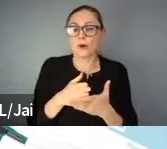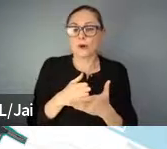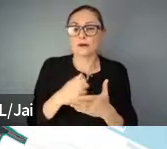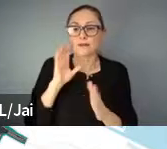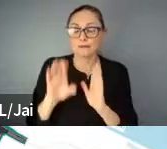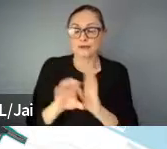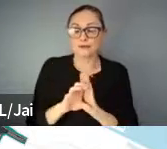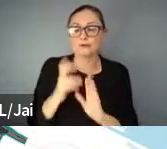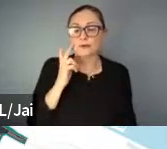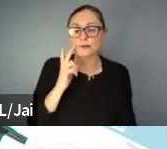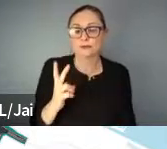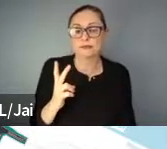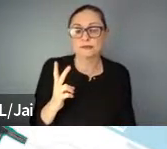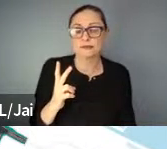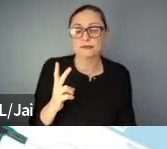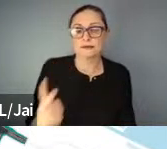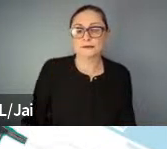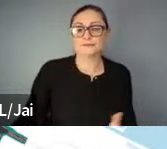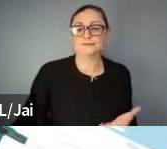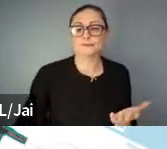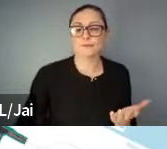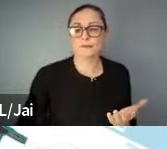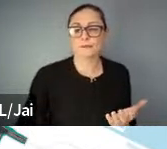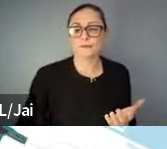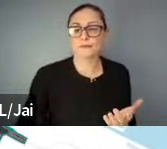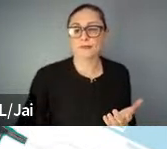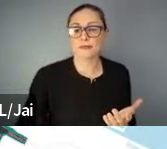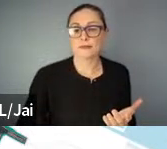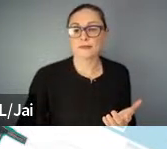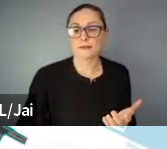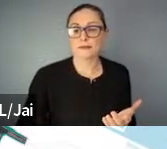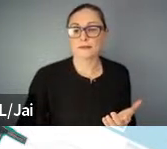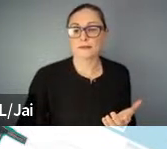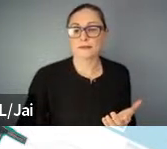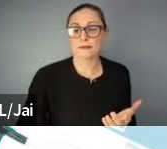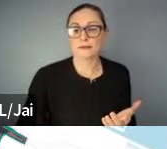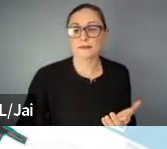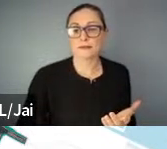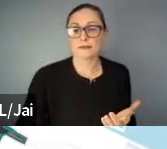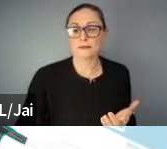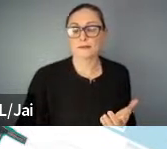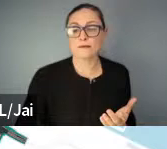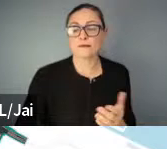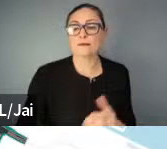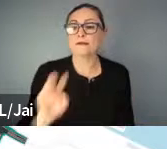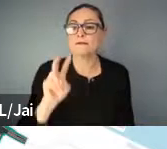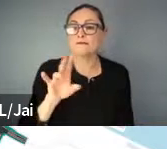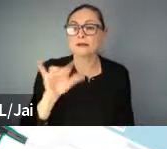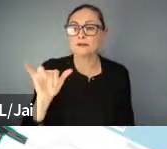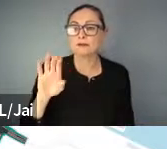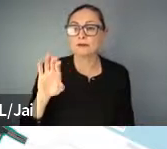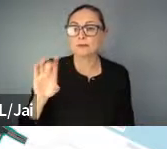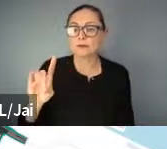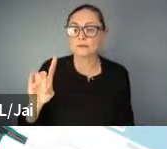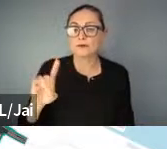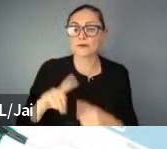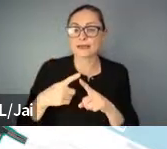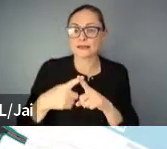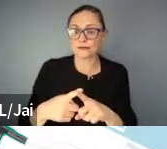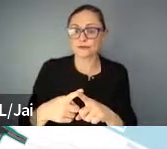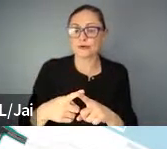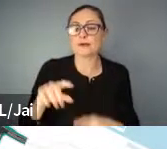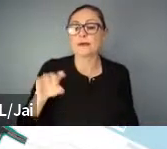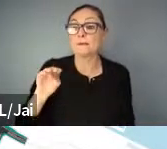you'll see the Victory Boulevard interchange and then Marine Drive interchange. Marine Drive has a